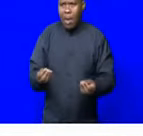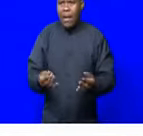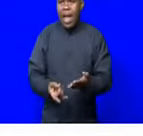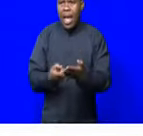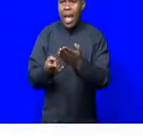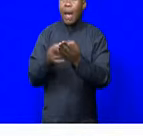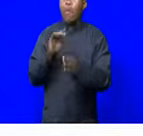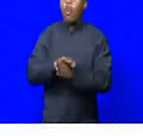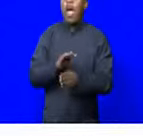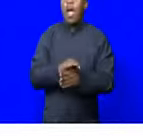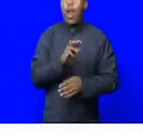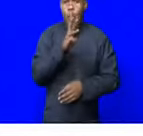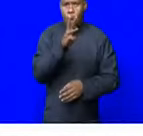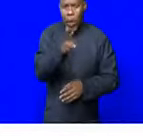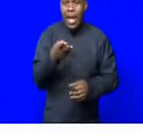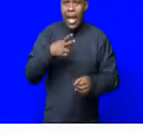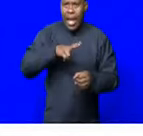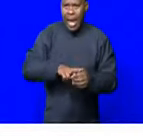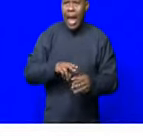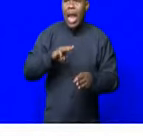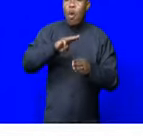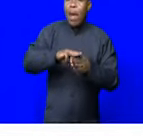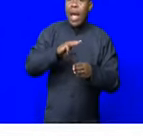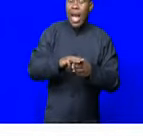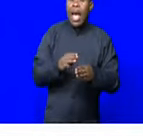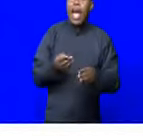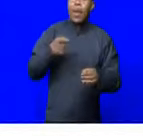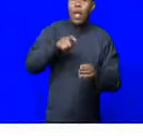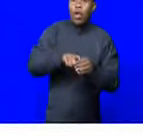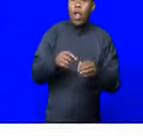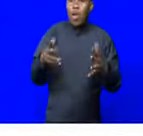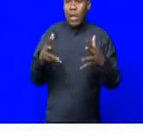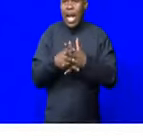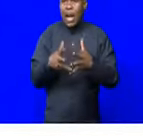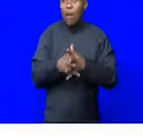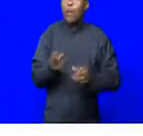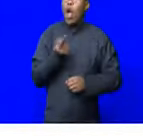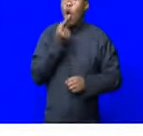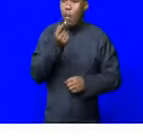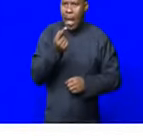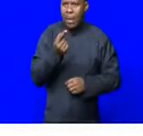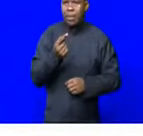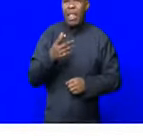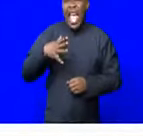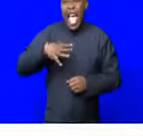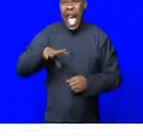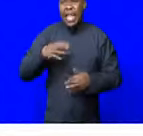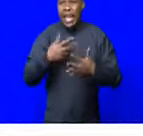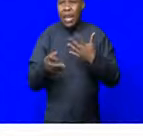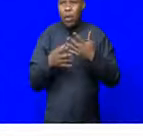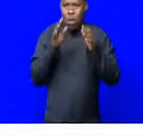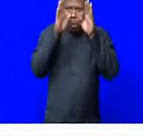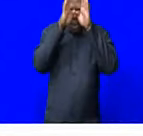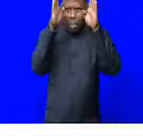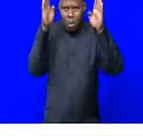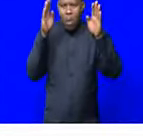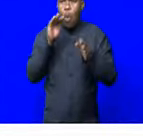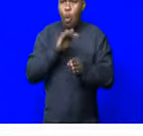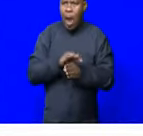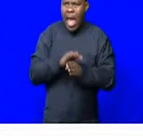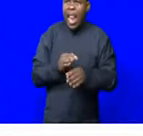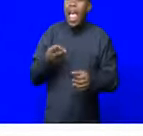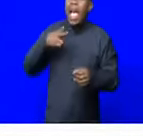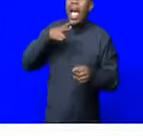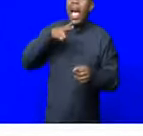outcomes in the condition. The parents who were in attendance says they encountered some challenges in raising their children, thus they gained a lot